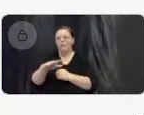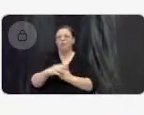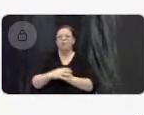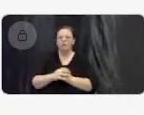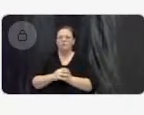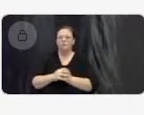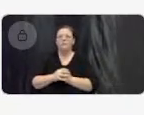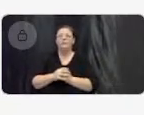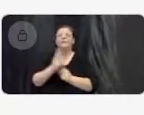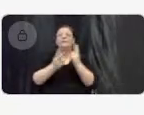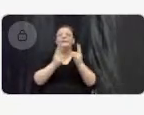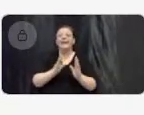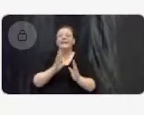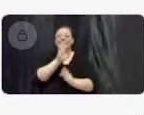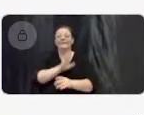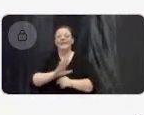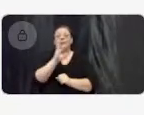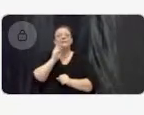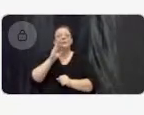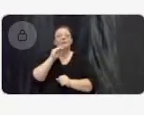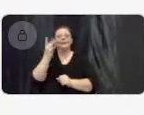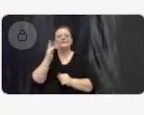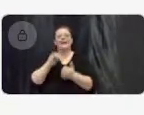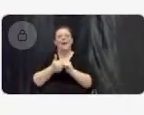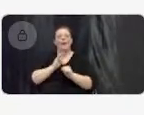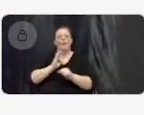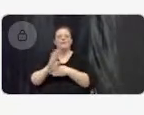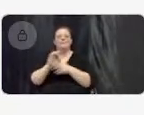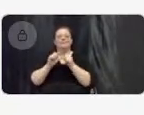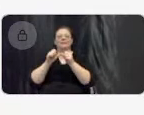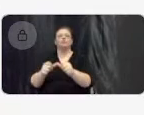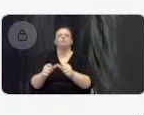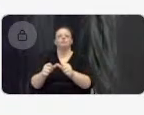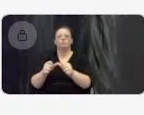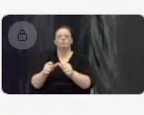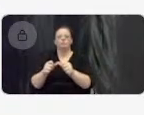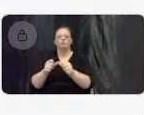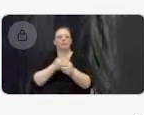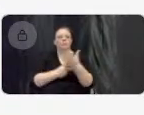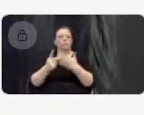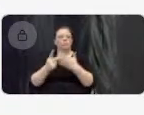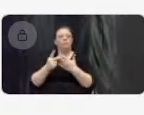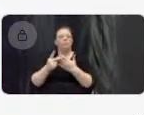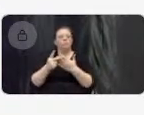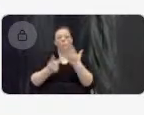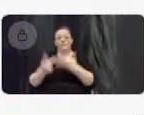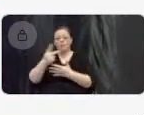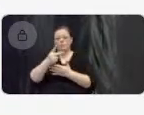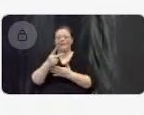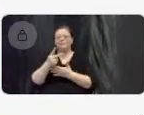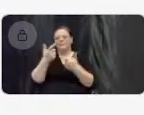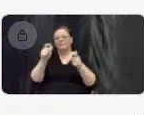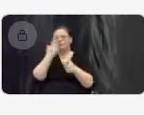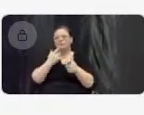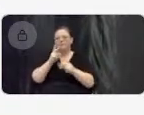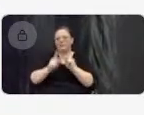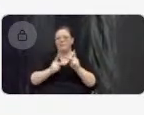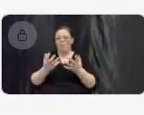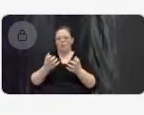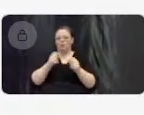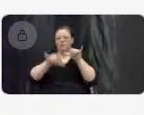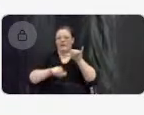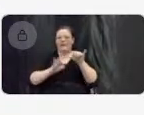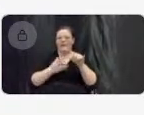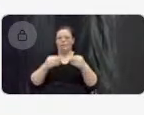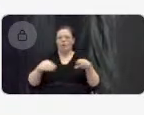Guest experience is what keeps our business going and successful, as reviews are a major part of why people choose to stay at our property. To create a